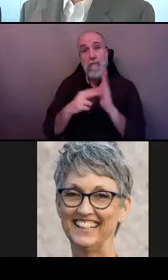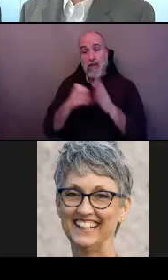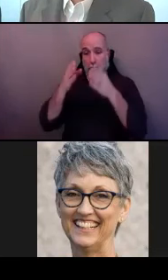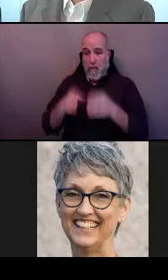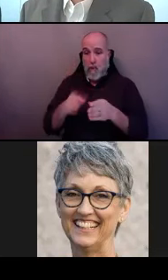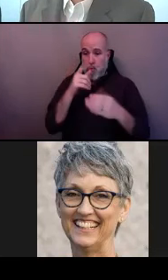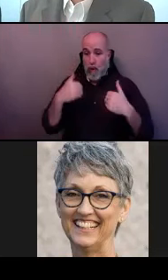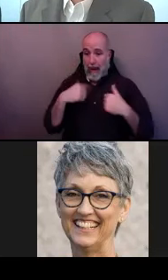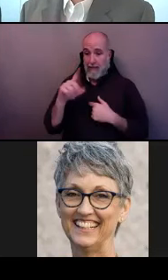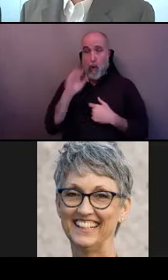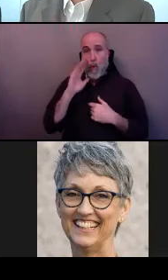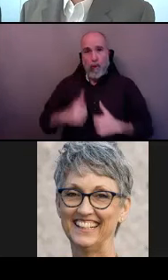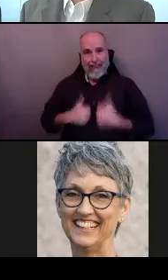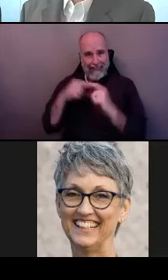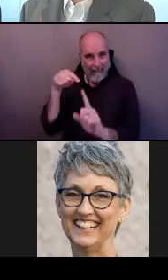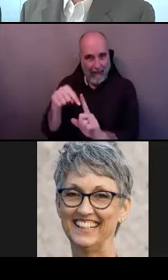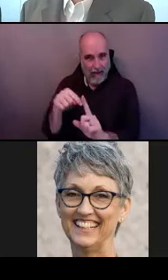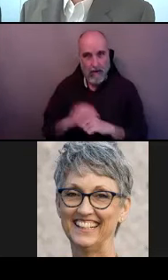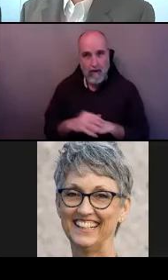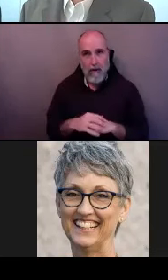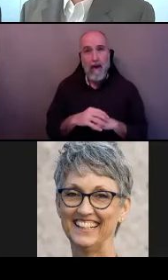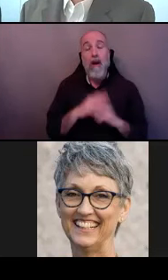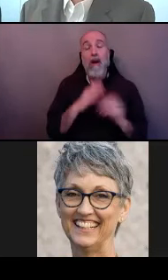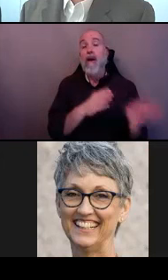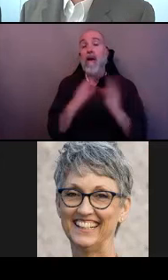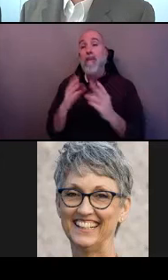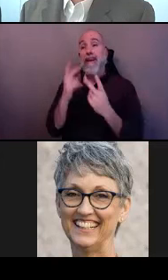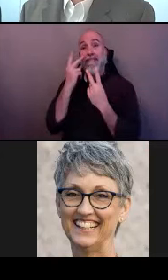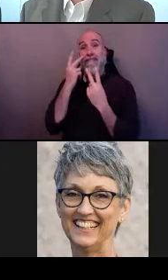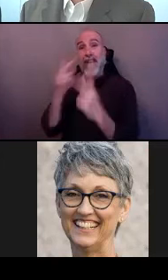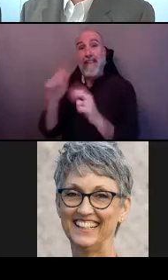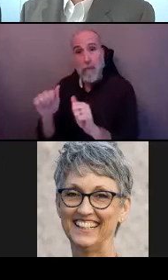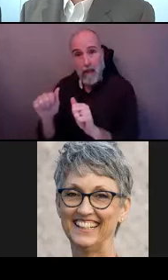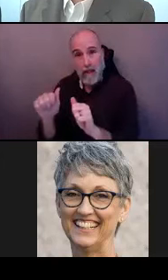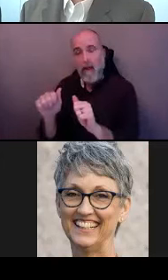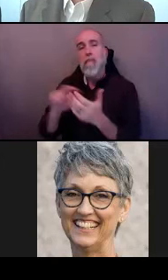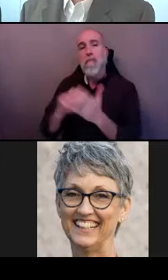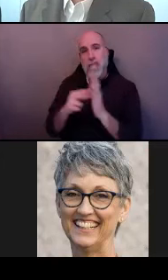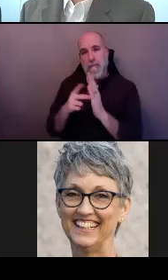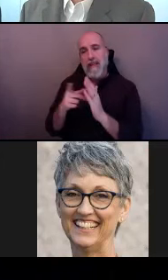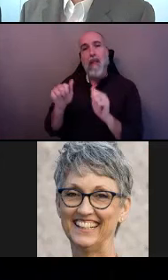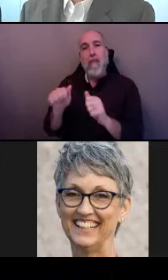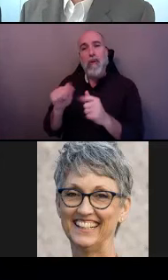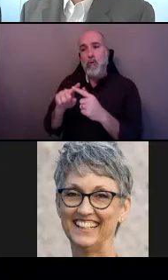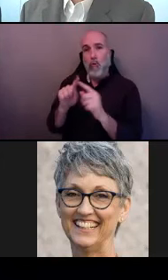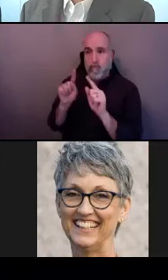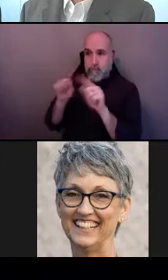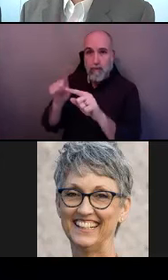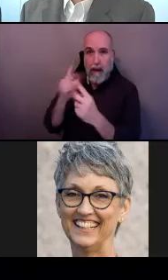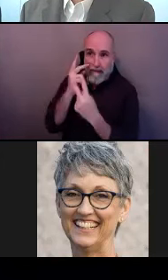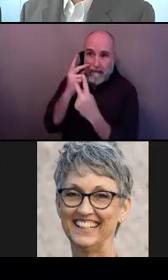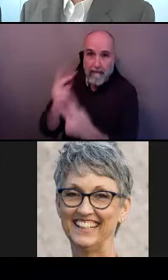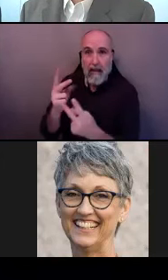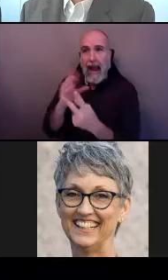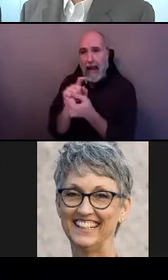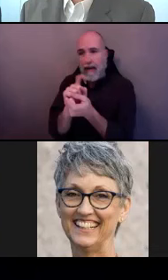disability will live in the unit, while a visitable house provides the ability to visit it and is more adaptable for